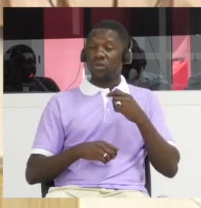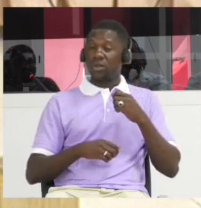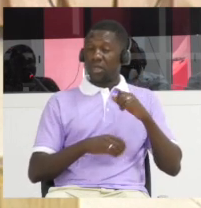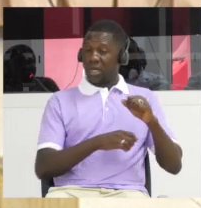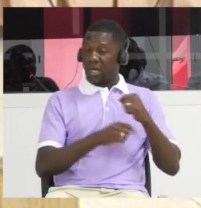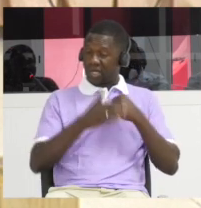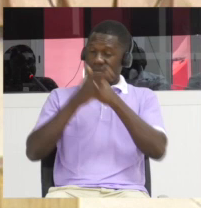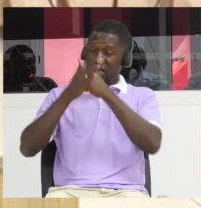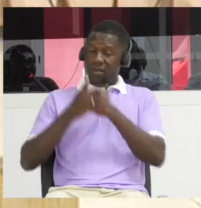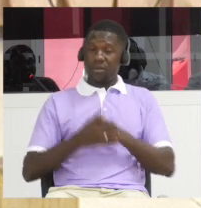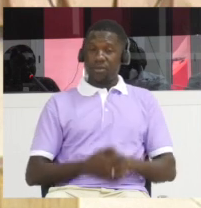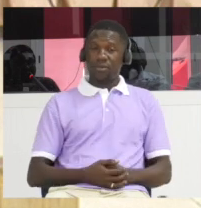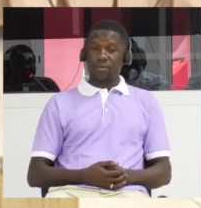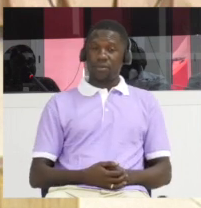of